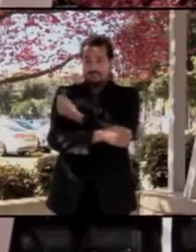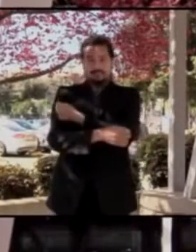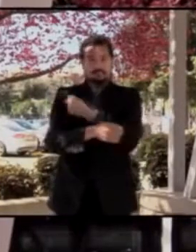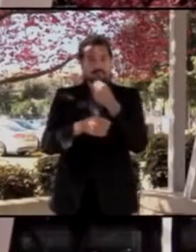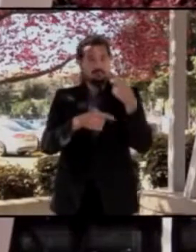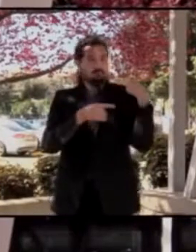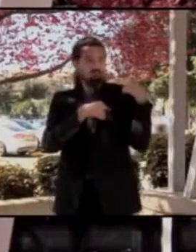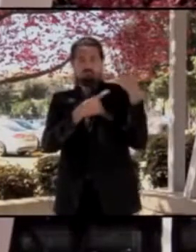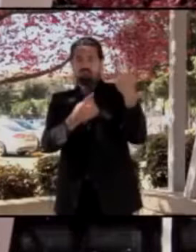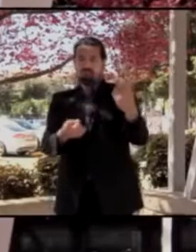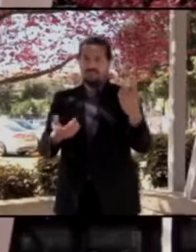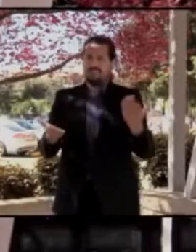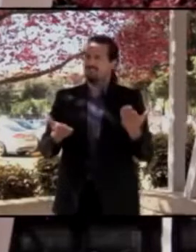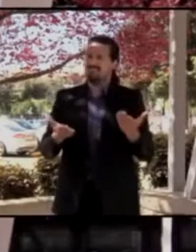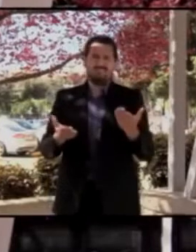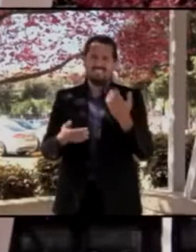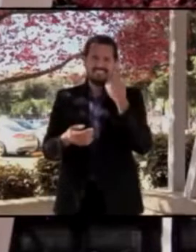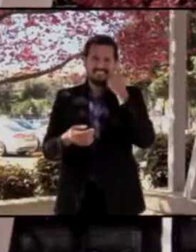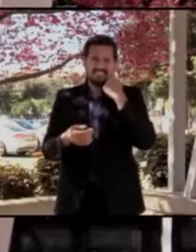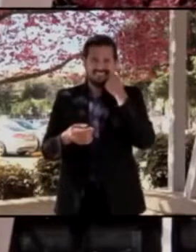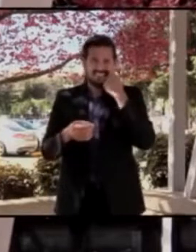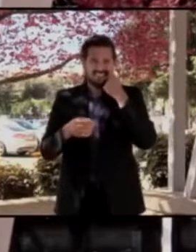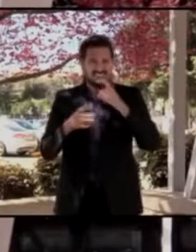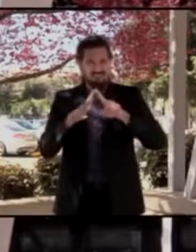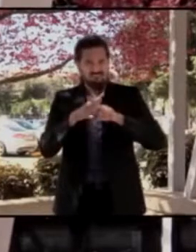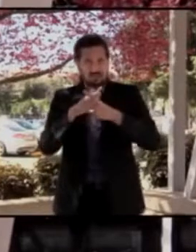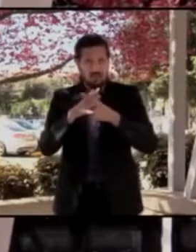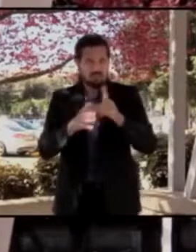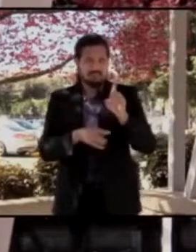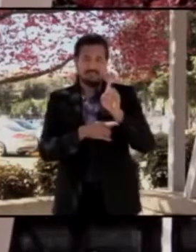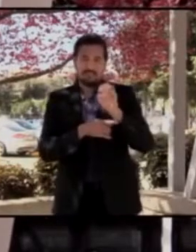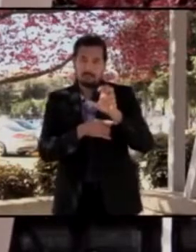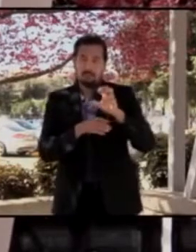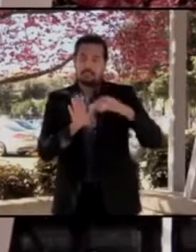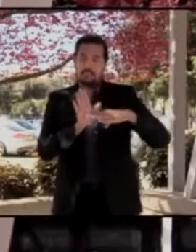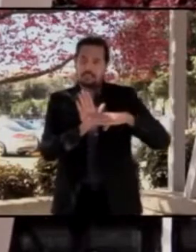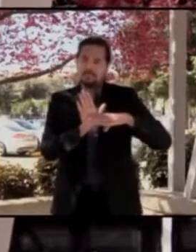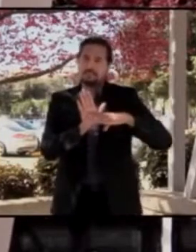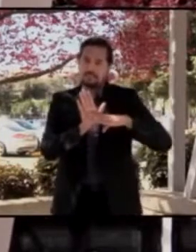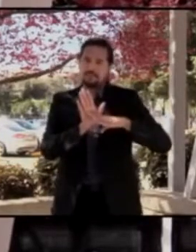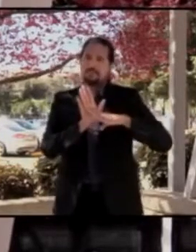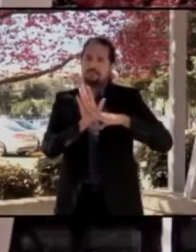in mid-December, but with just a trickle. And it's just recently that we've had